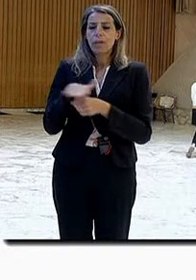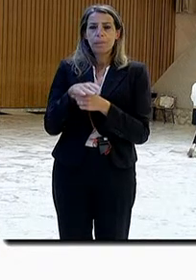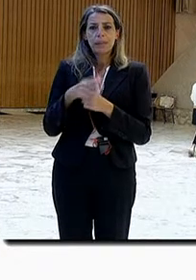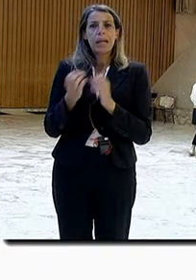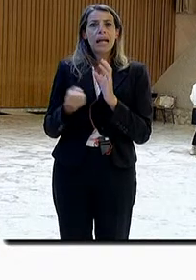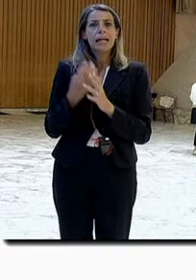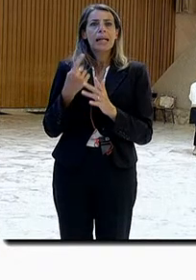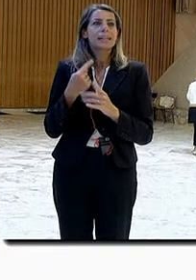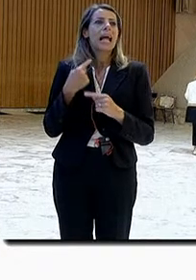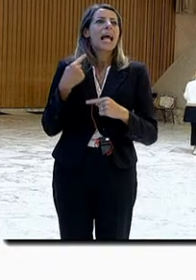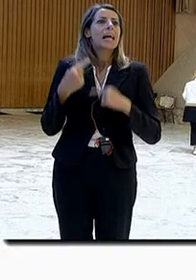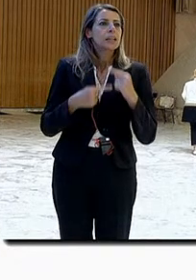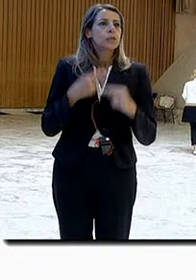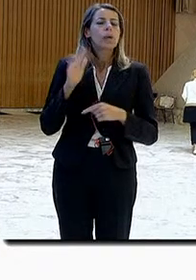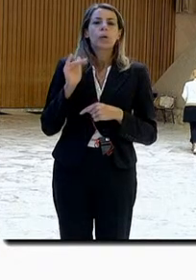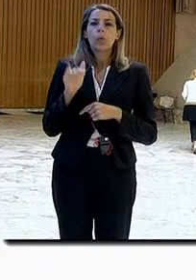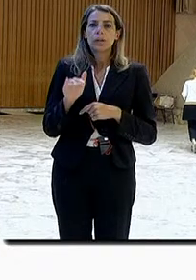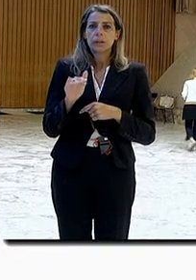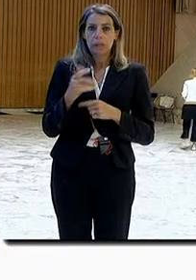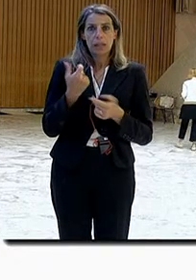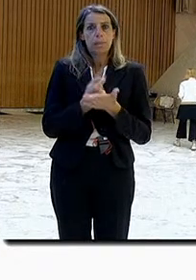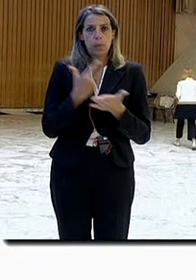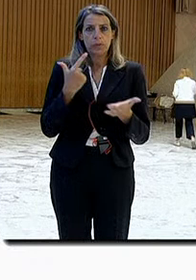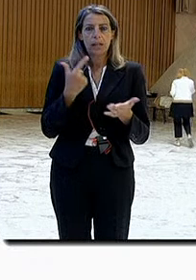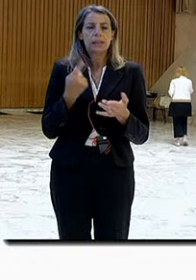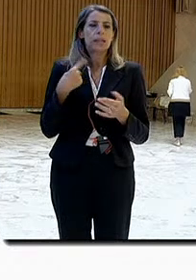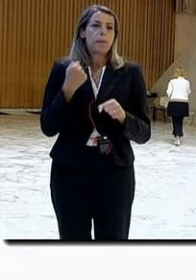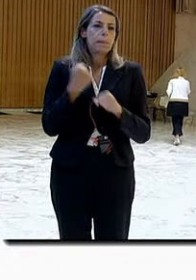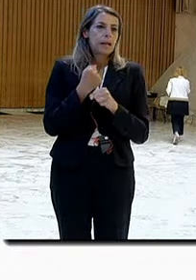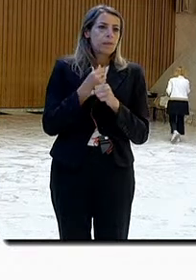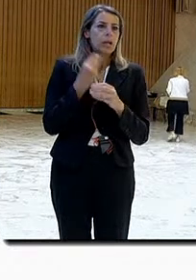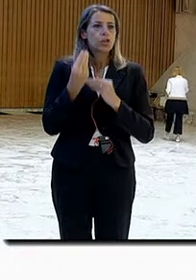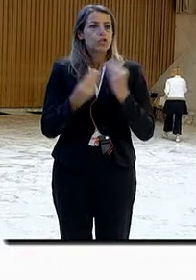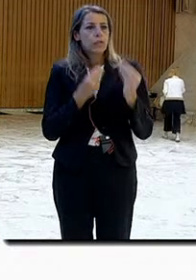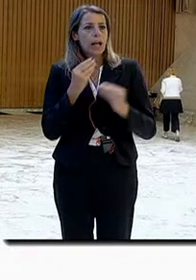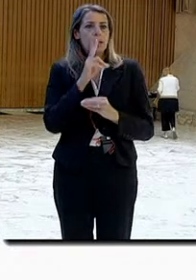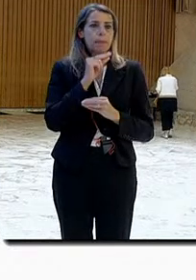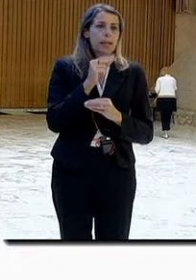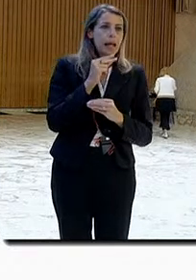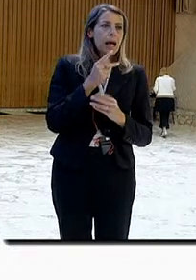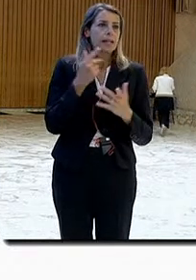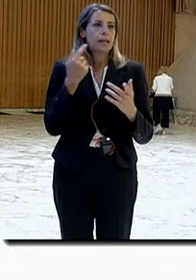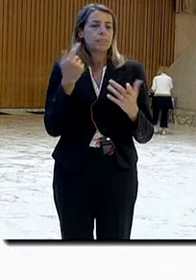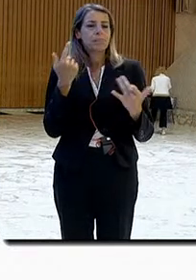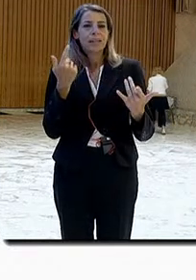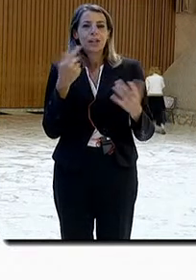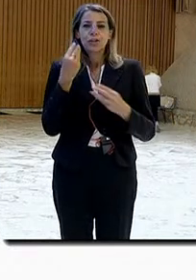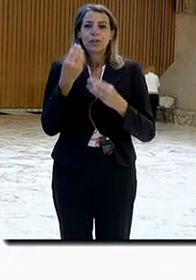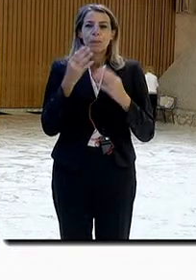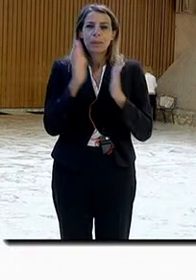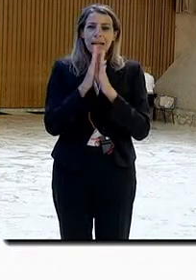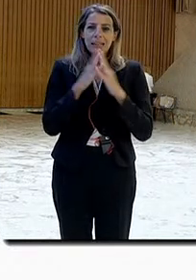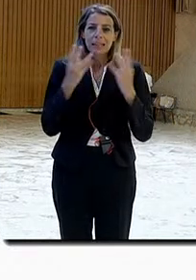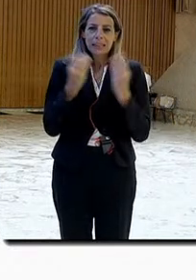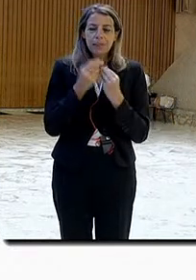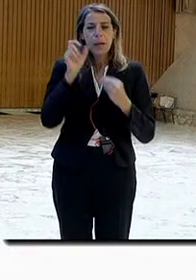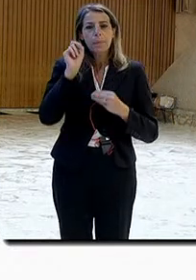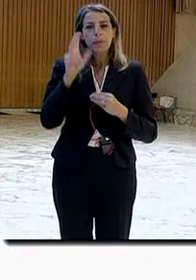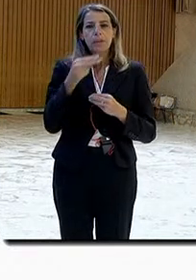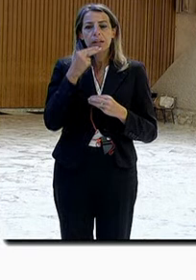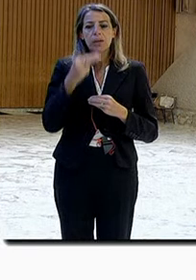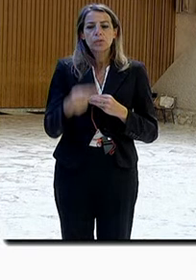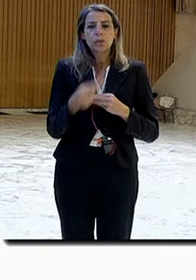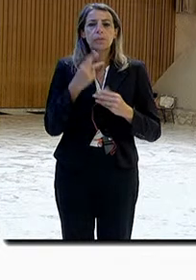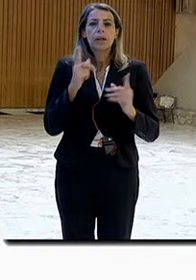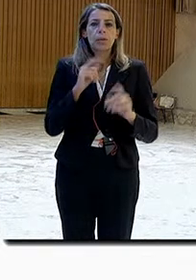working, playing, talking, and praying together every day, they prophetically call each other to develop Christian attitudes